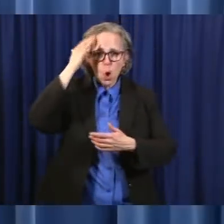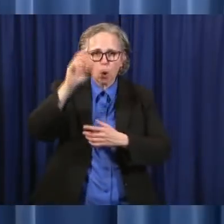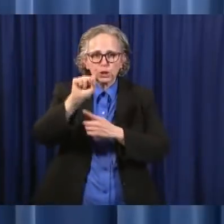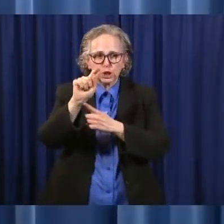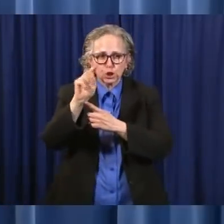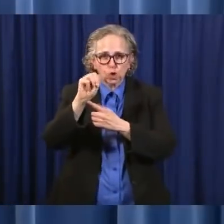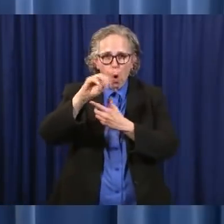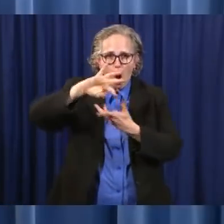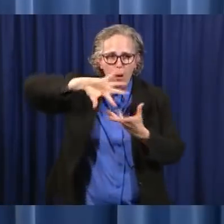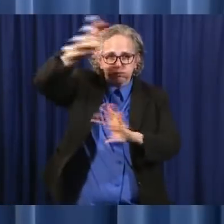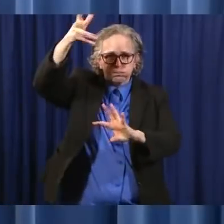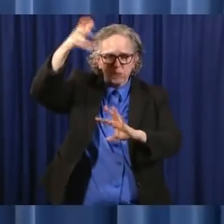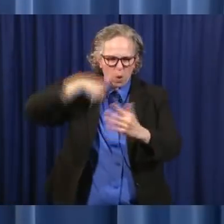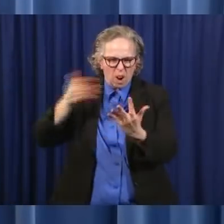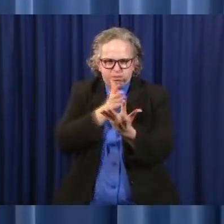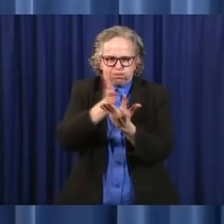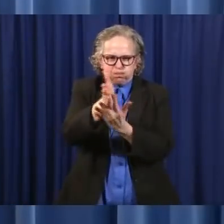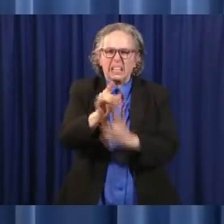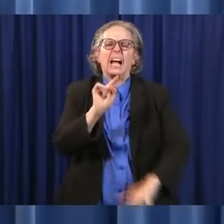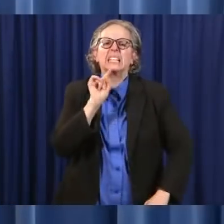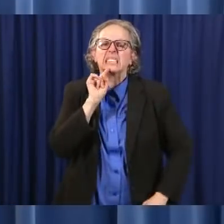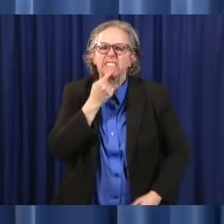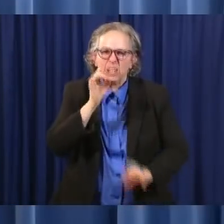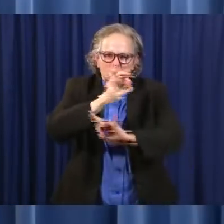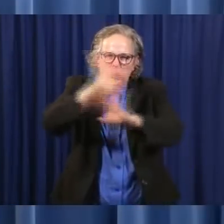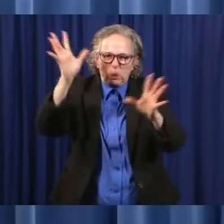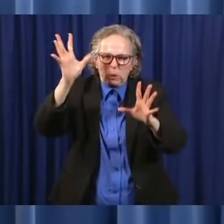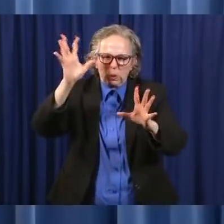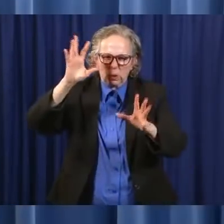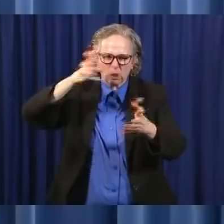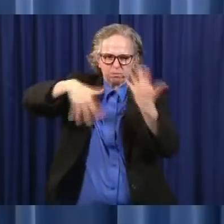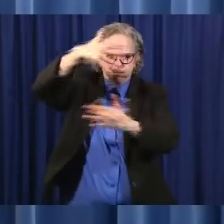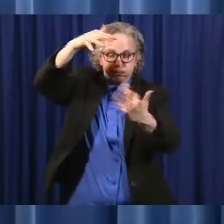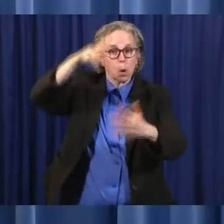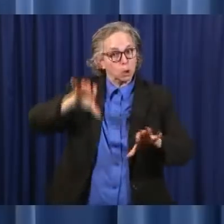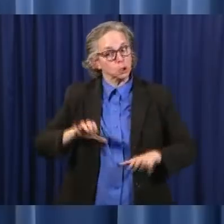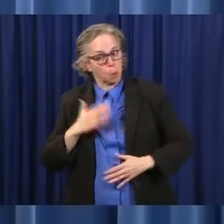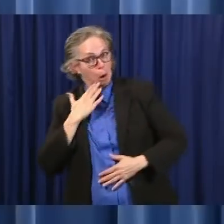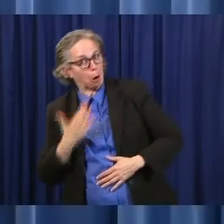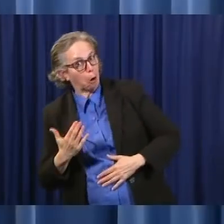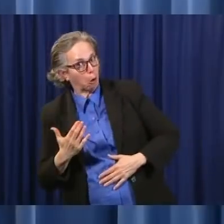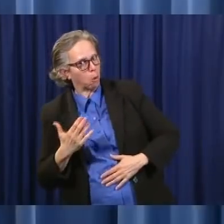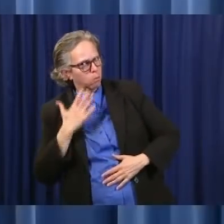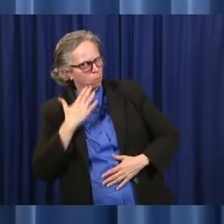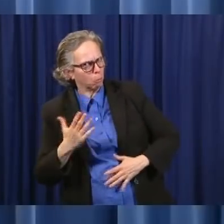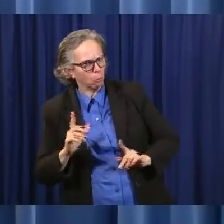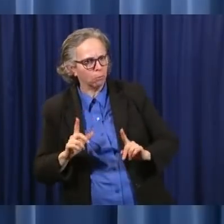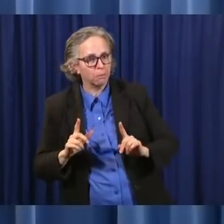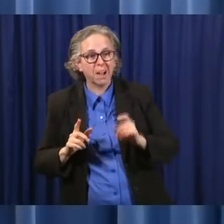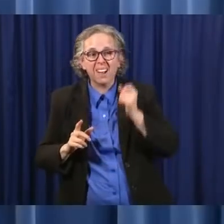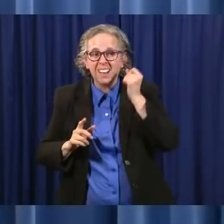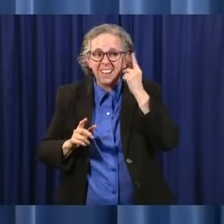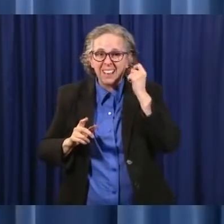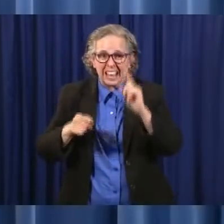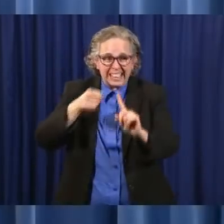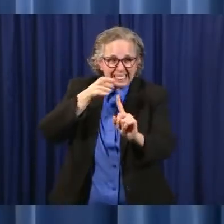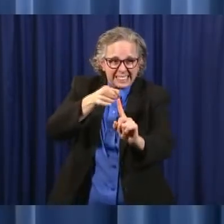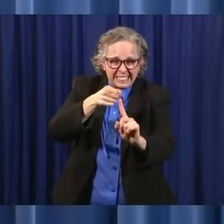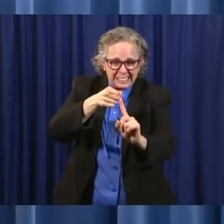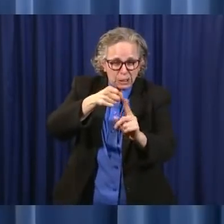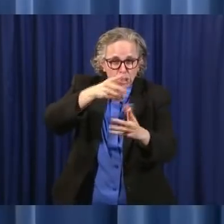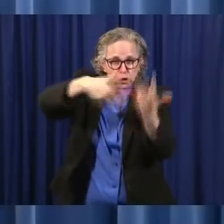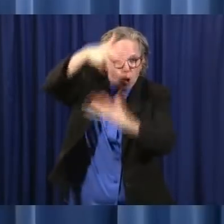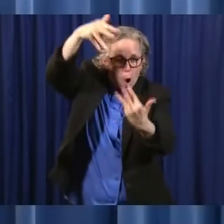I think we're doing well under those conditions. This is not a storm that anyone thought was